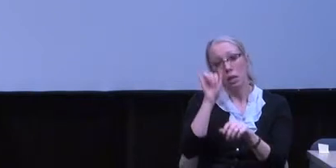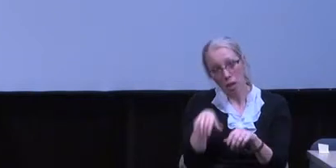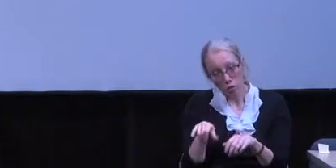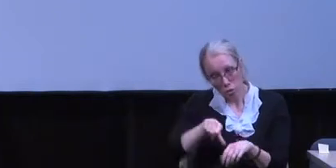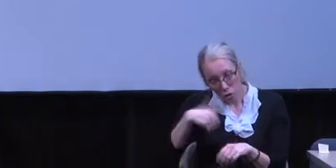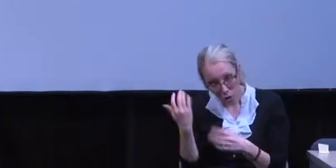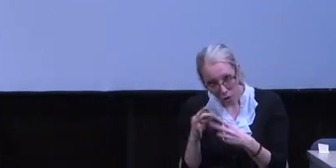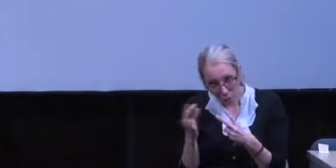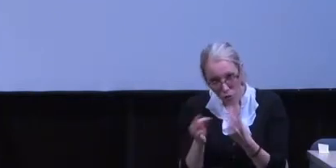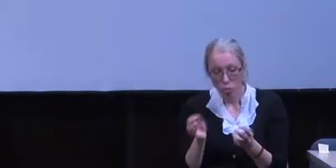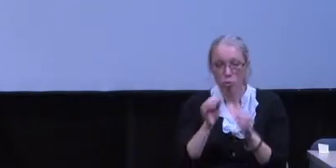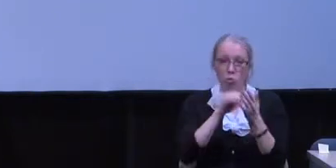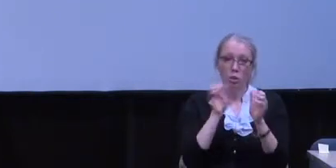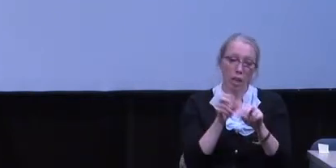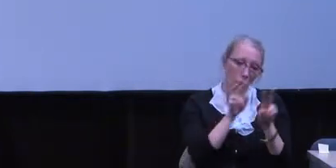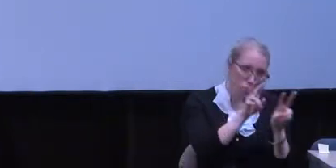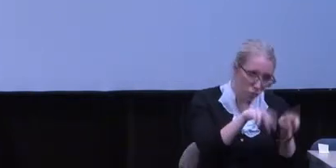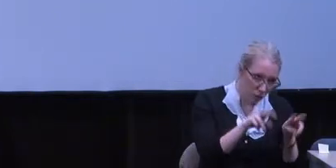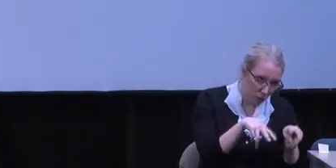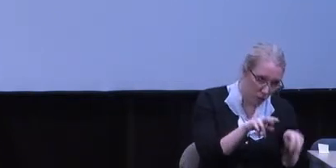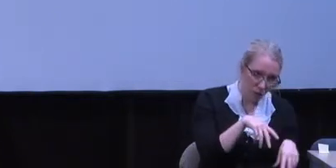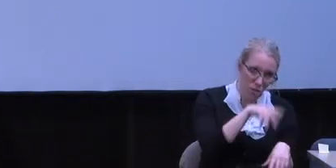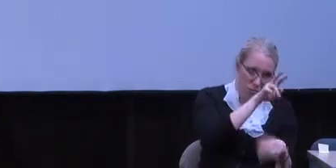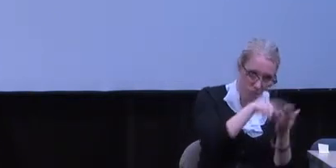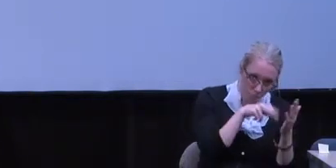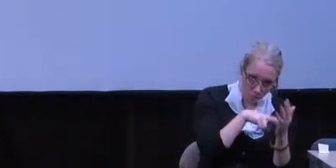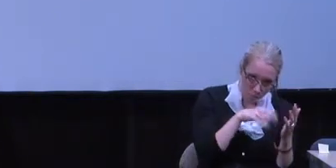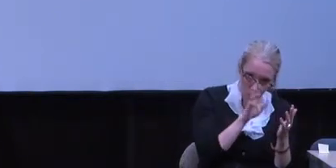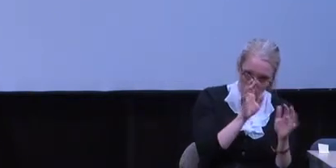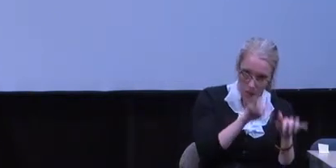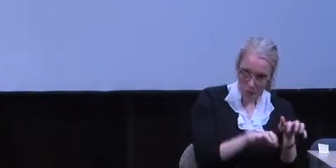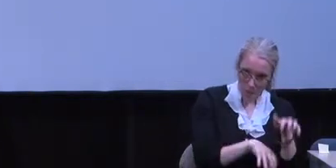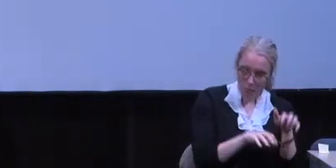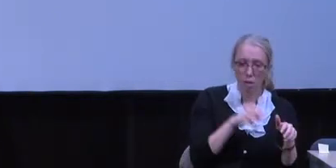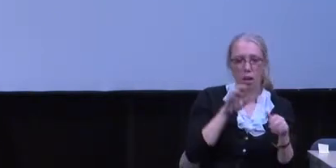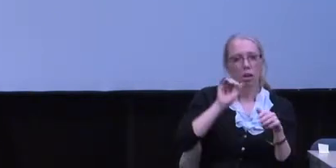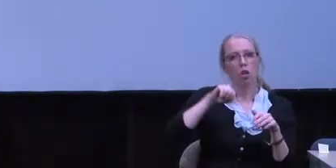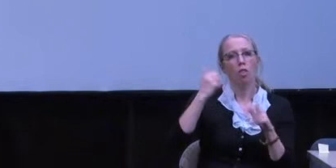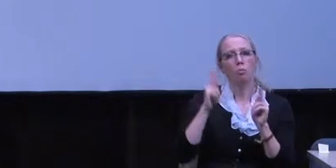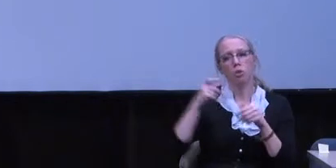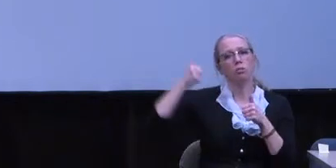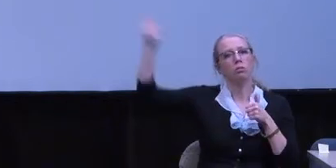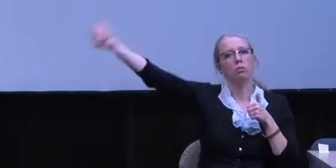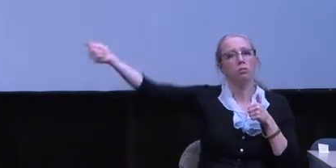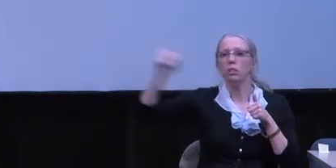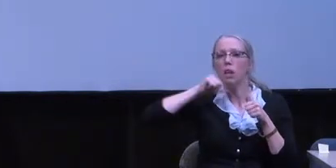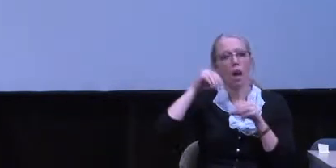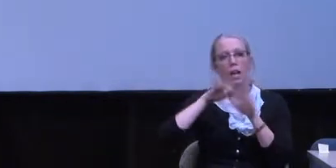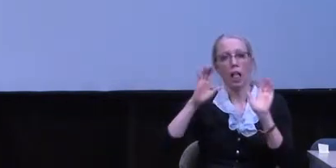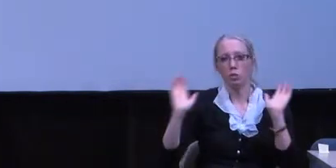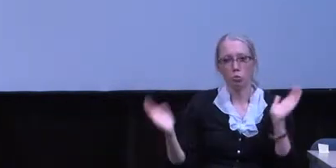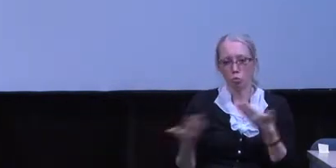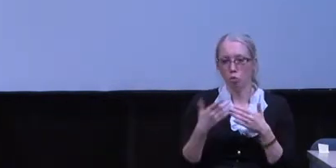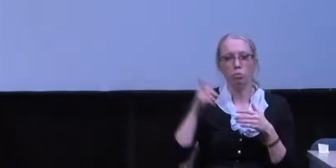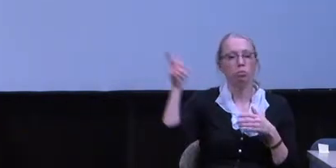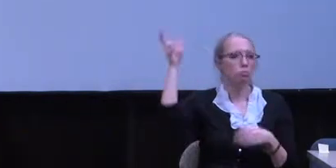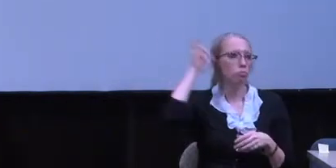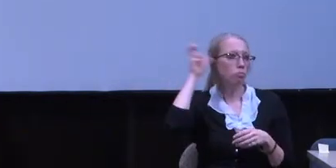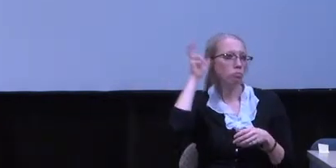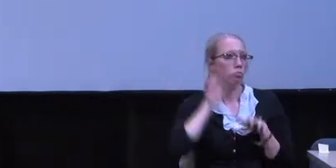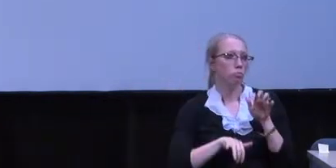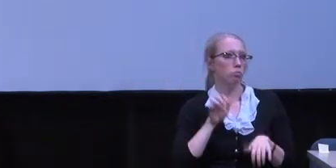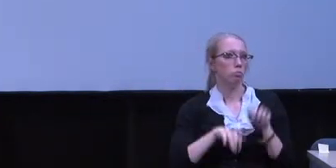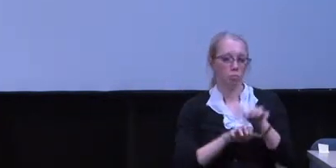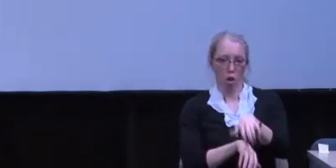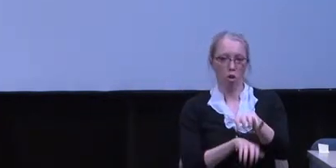as the captioner that's remotely not in your class has audio to you, they utilize